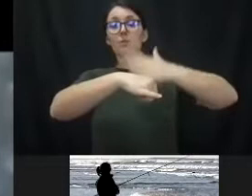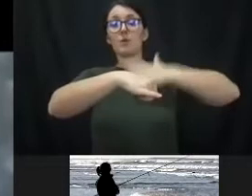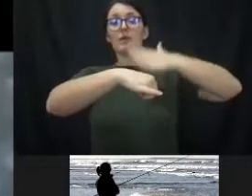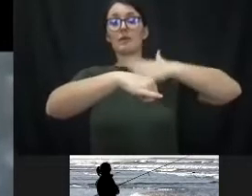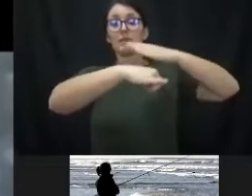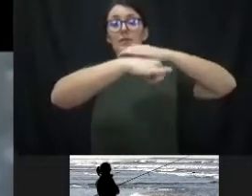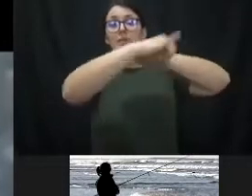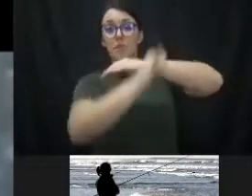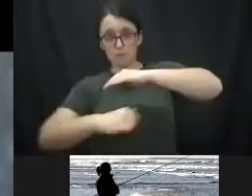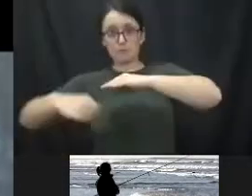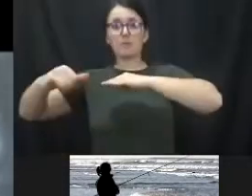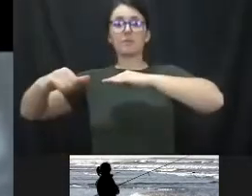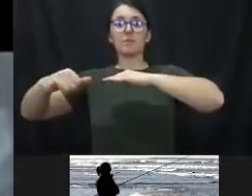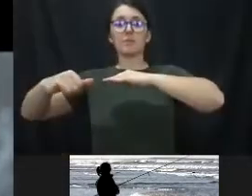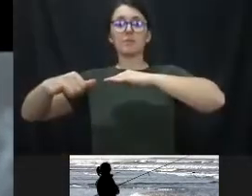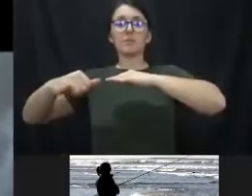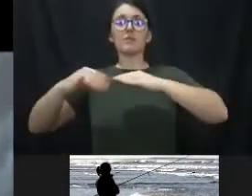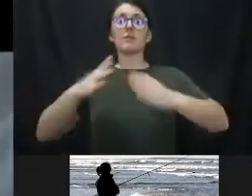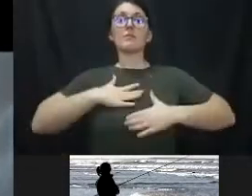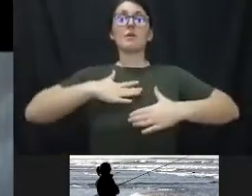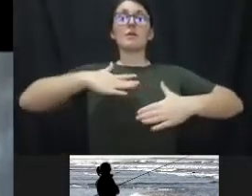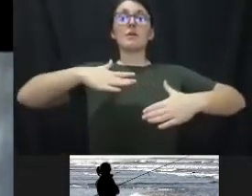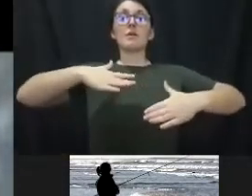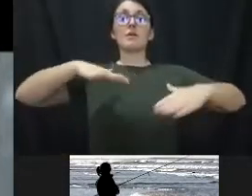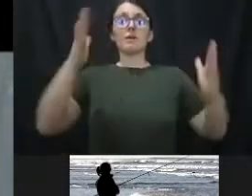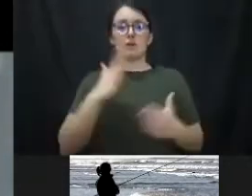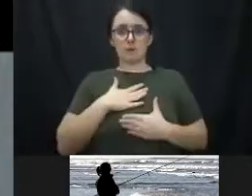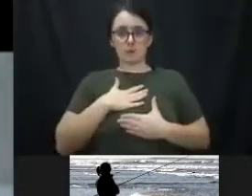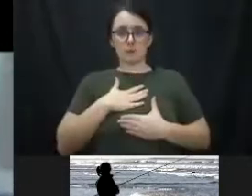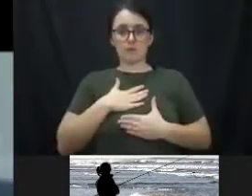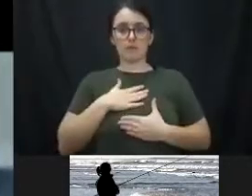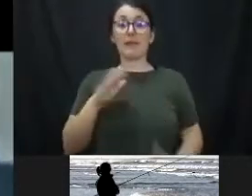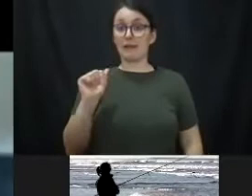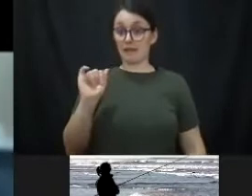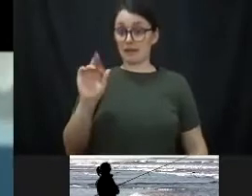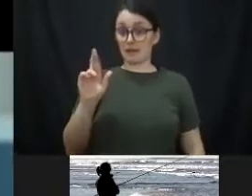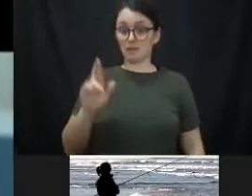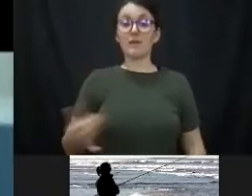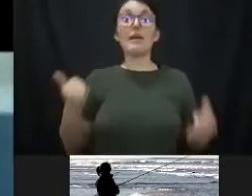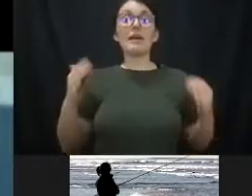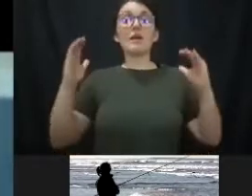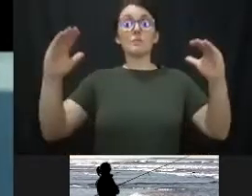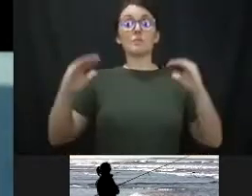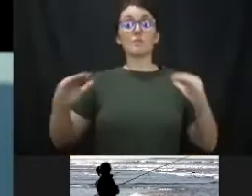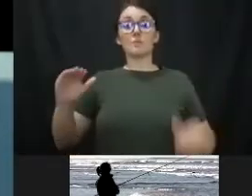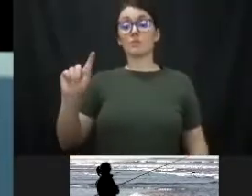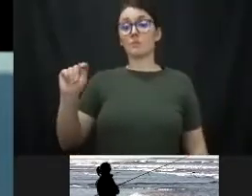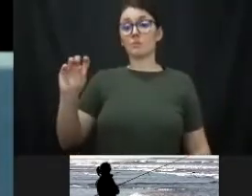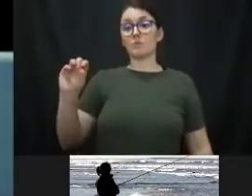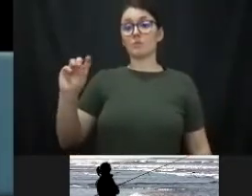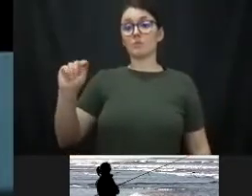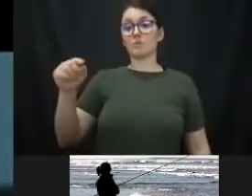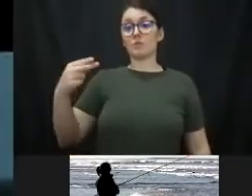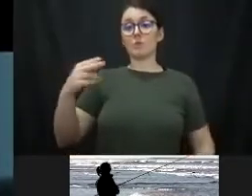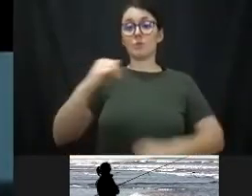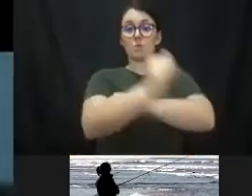So they exhale and then they inhale. Now if you're a toothed whale, like an